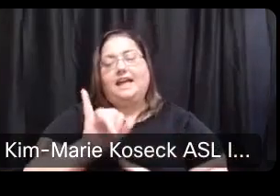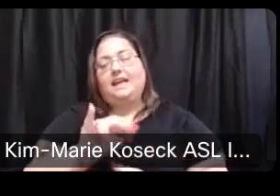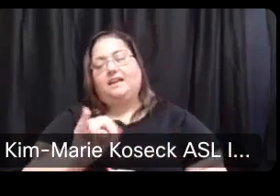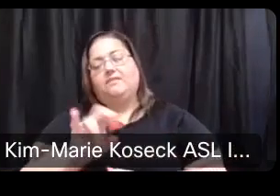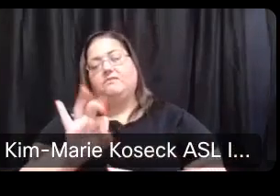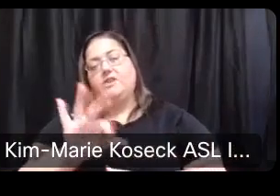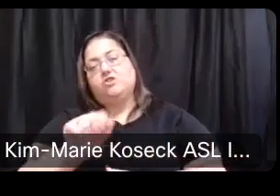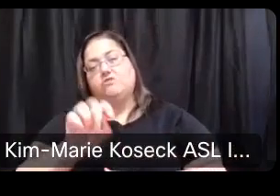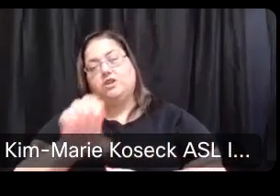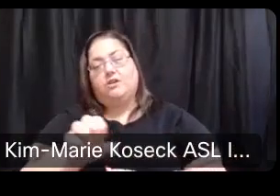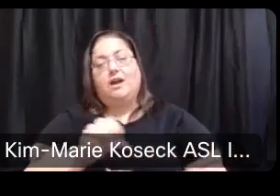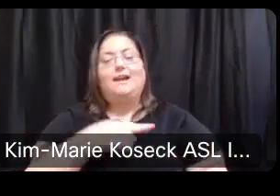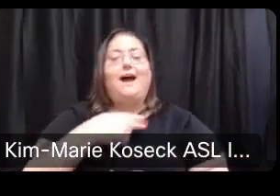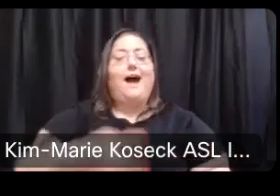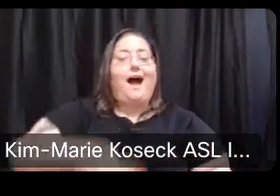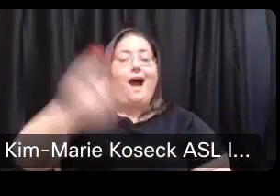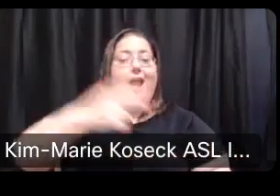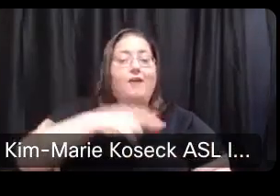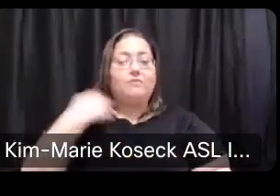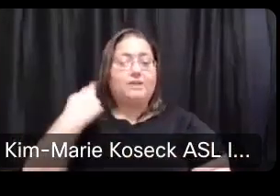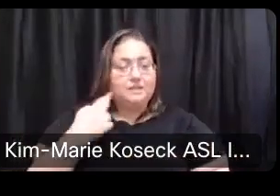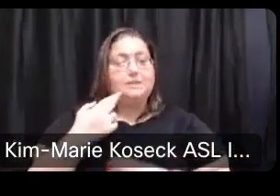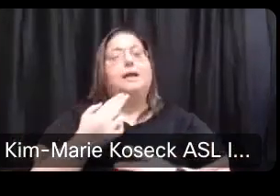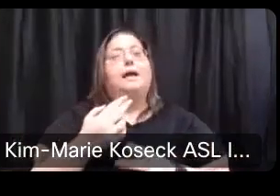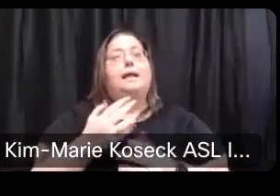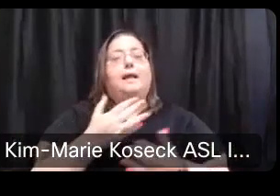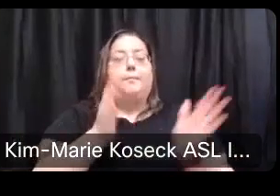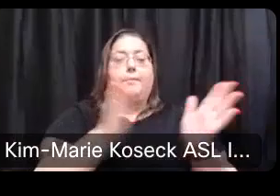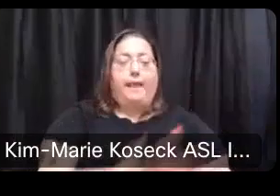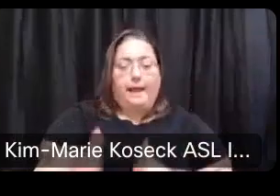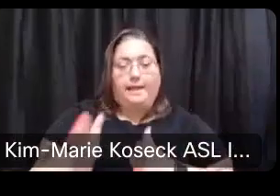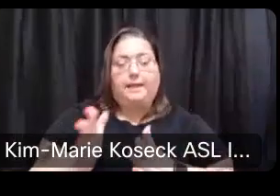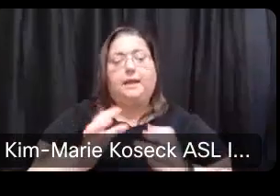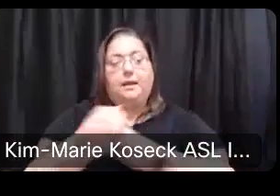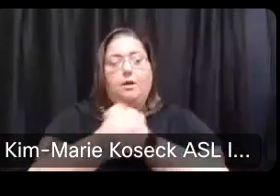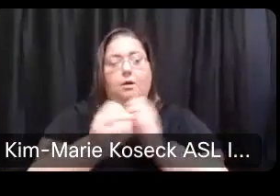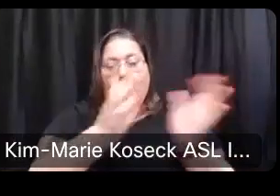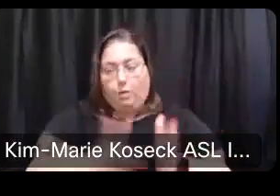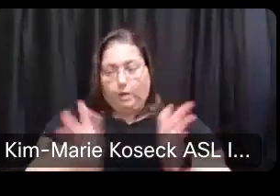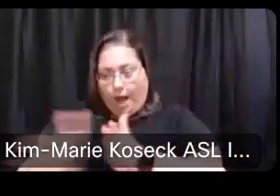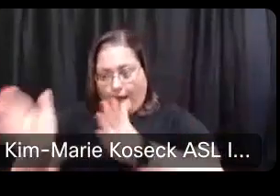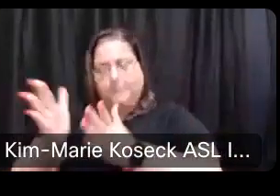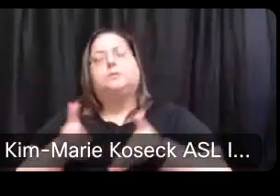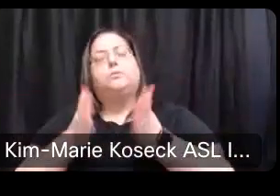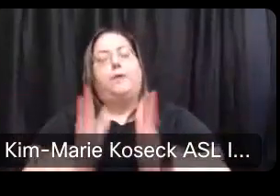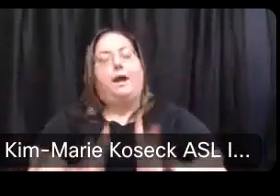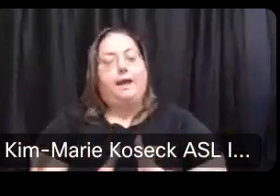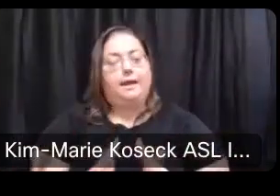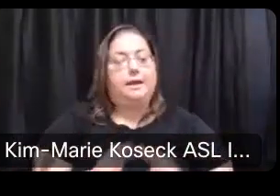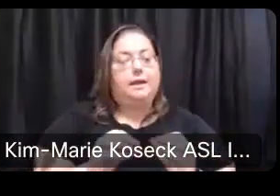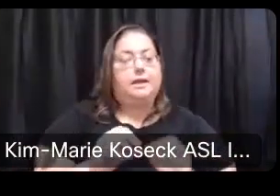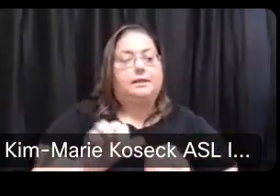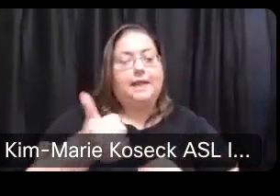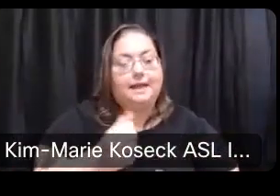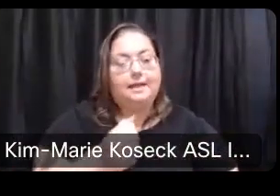high-risk areas in a planned and organized manner. 10, enhance the resilience of wastewater